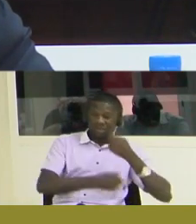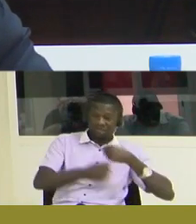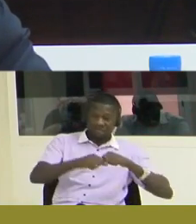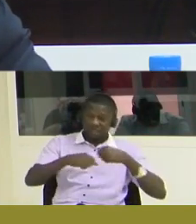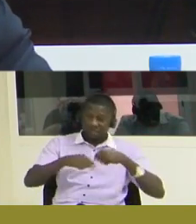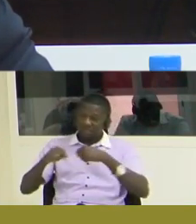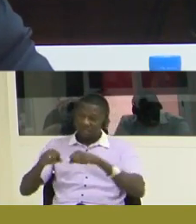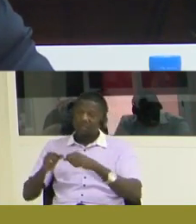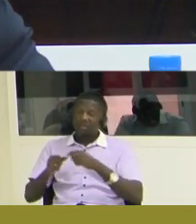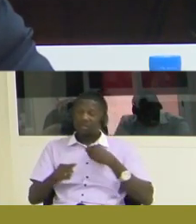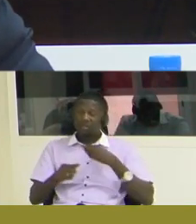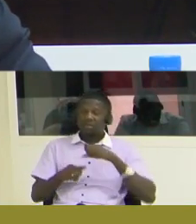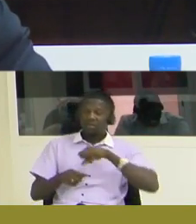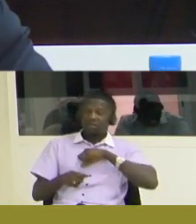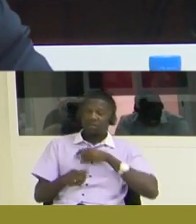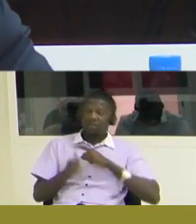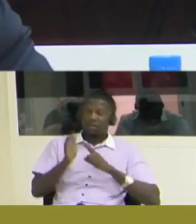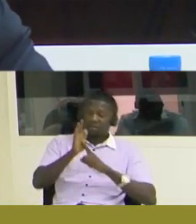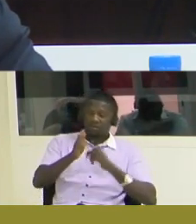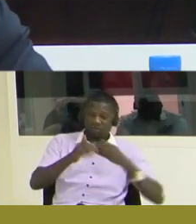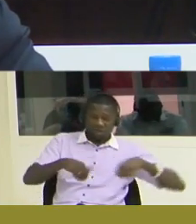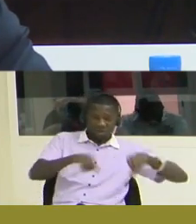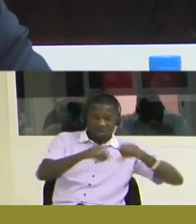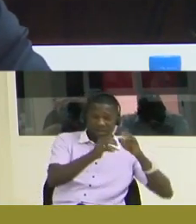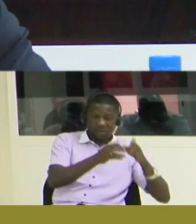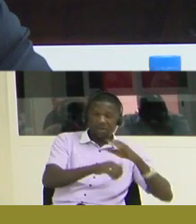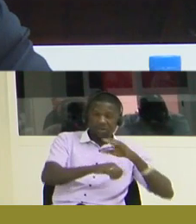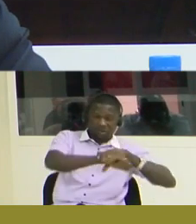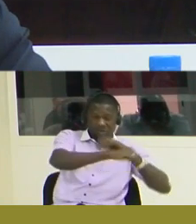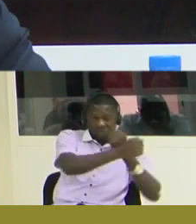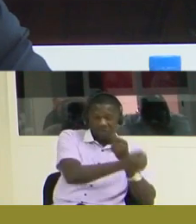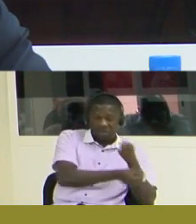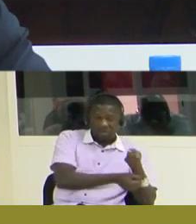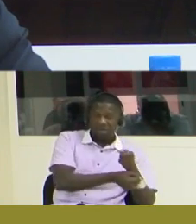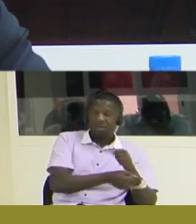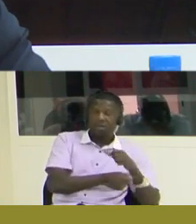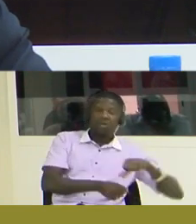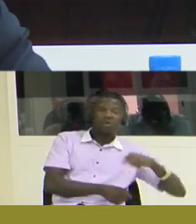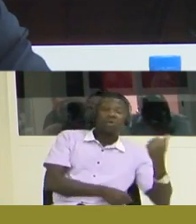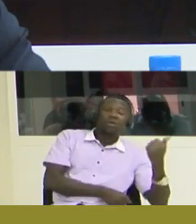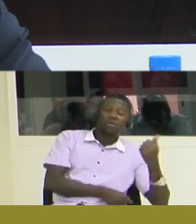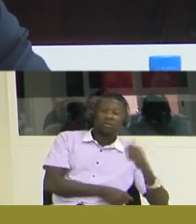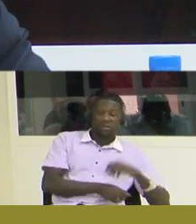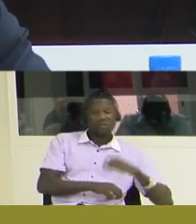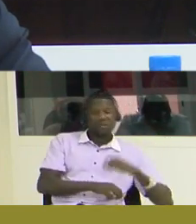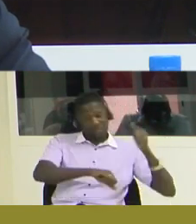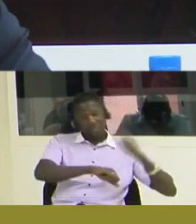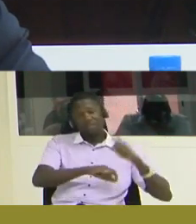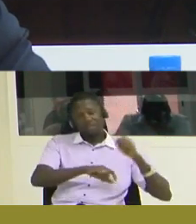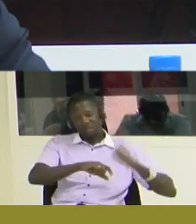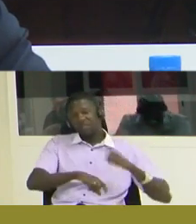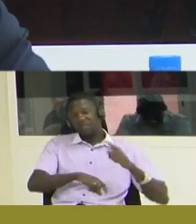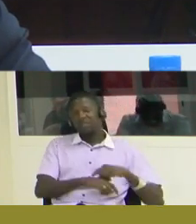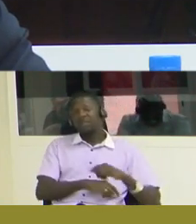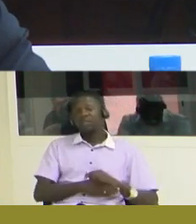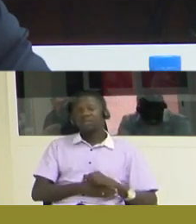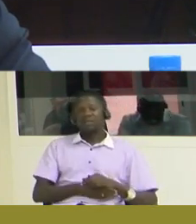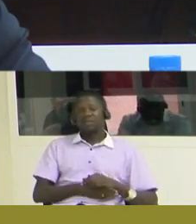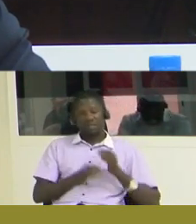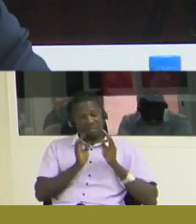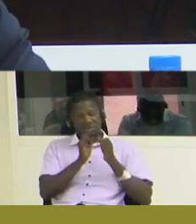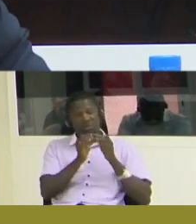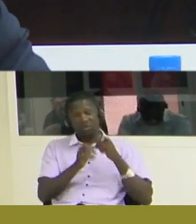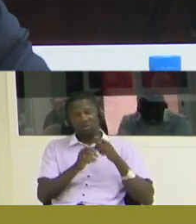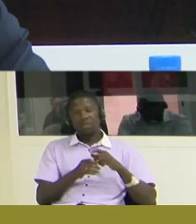and you were caught by the other you are manhandled and they will tell you that it is part of the training you've